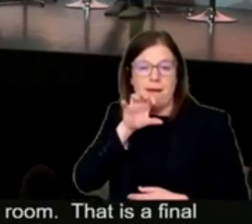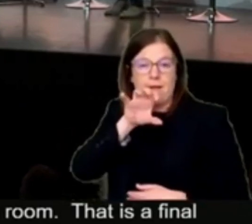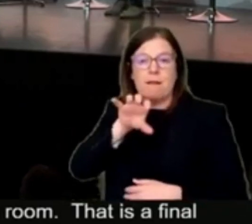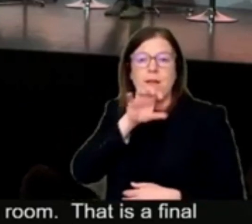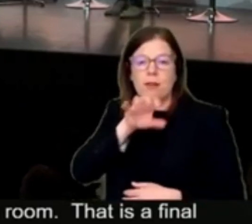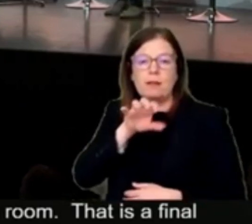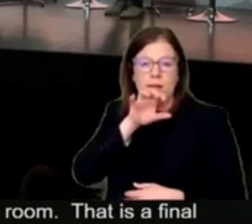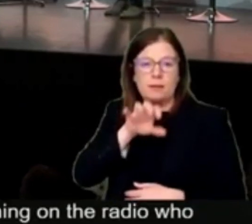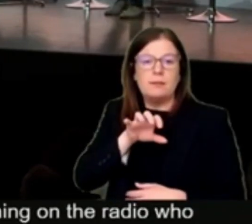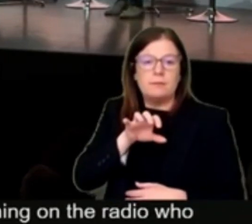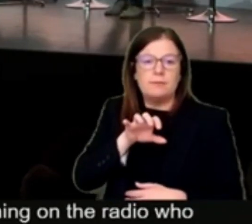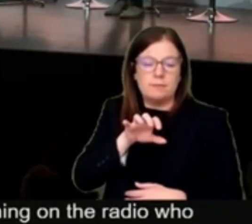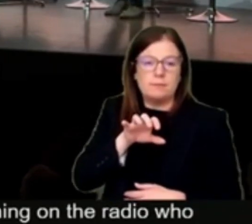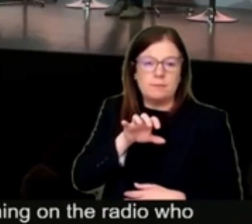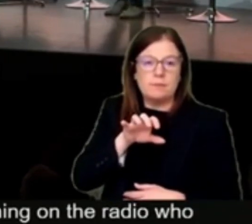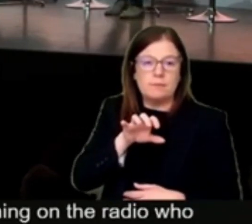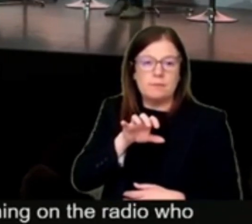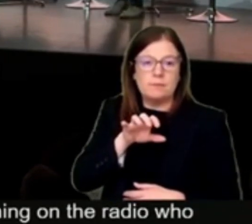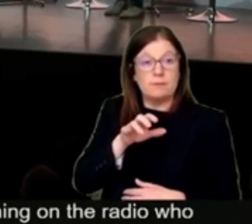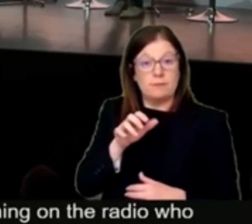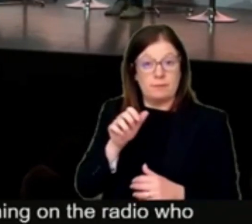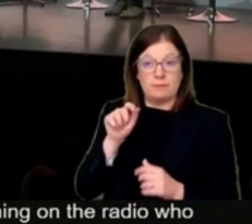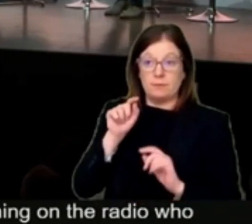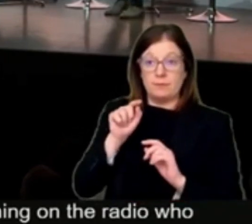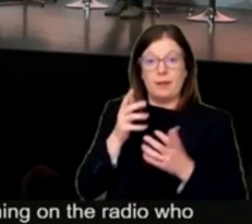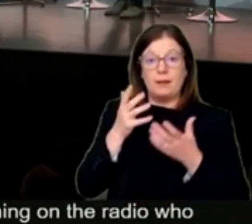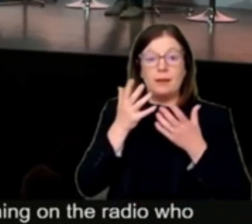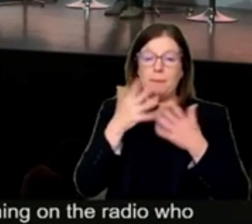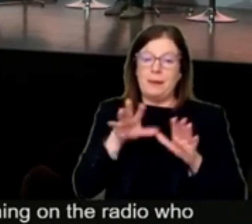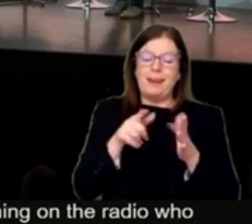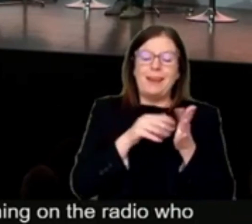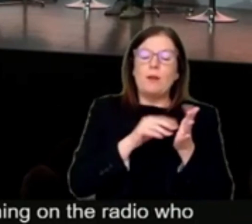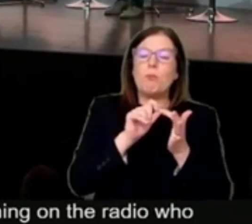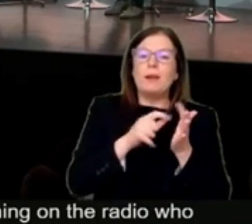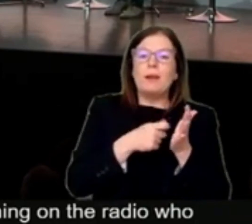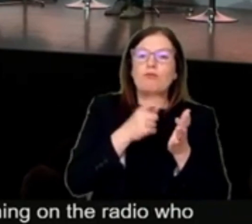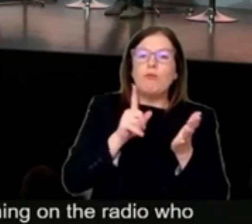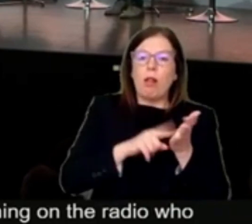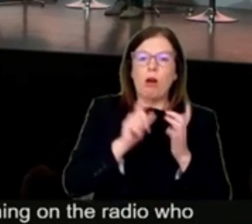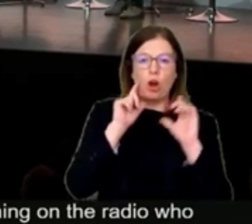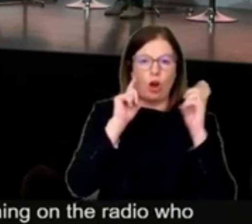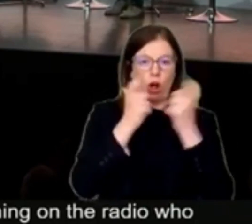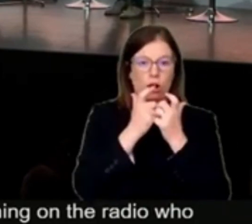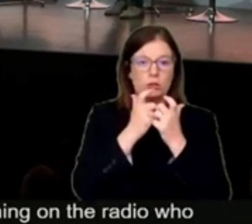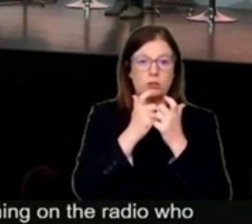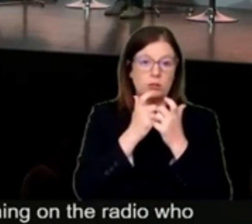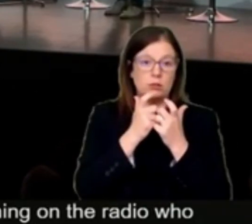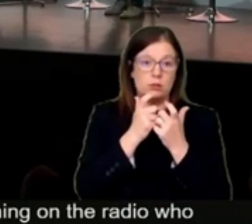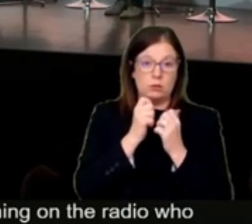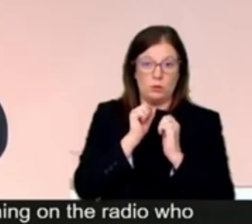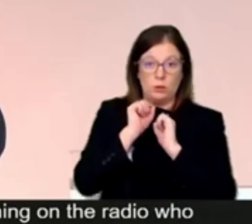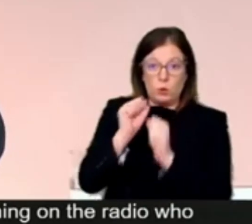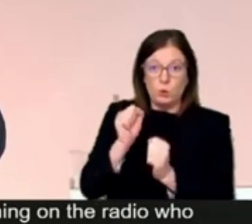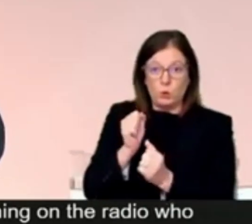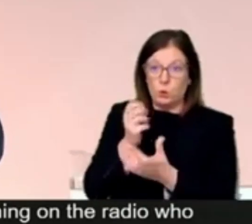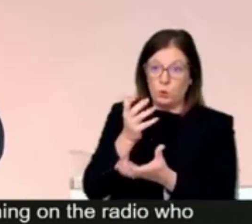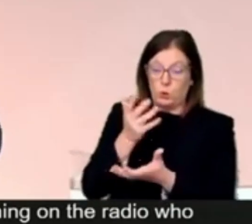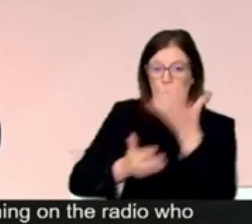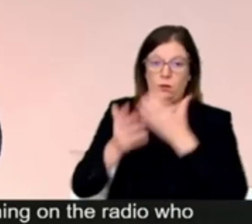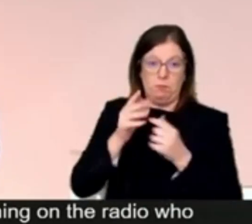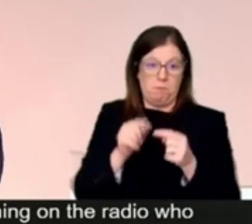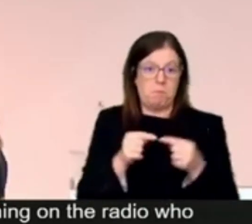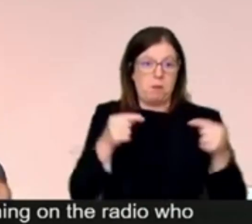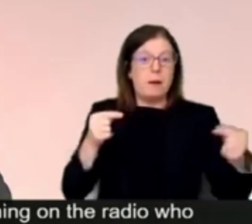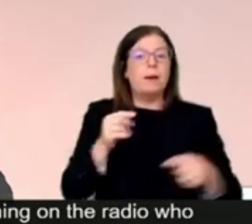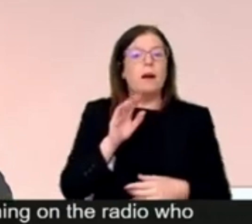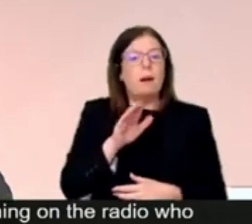to praise it. There is research from Imperial College, Sadiq Khan, that completely contradicts everything you've just said. Well, it's the research from